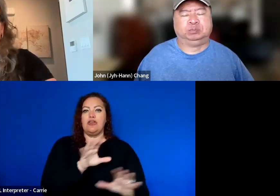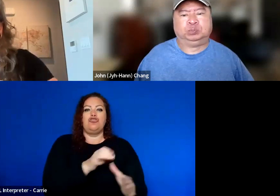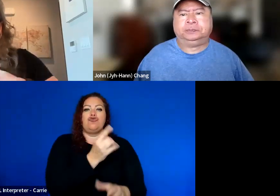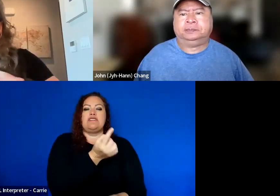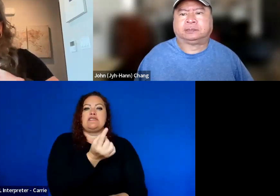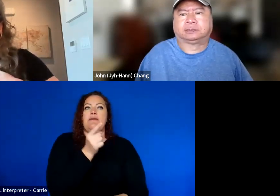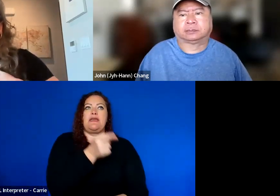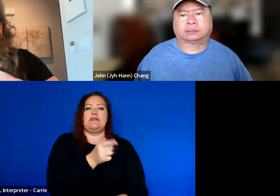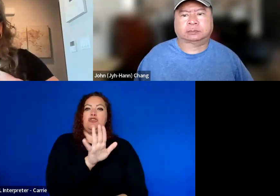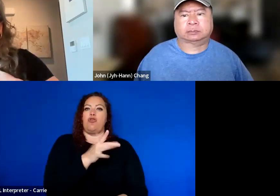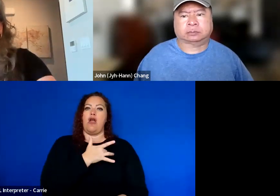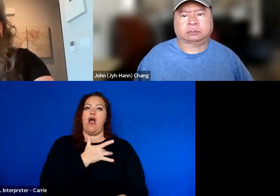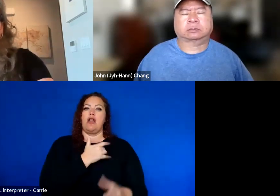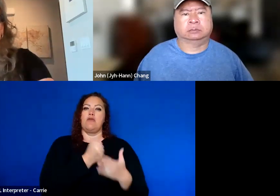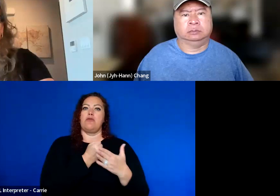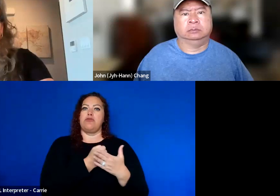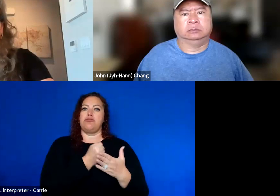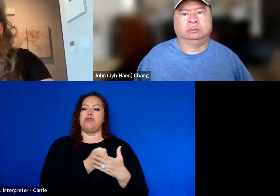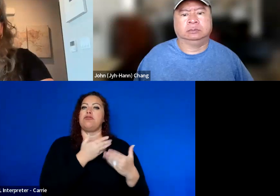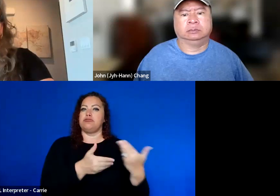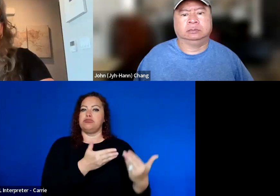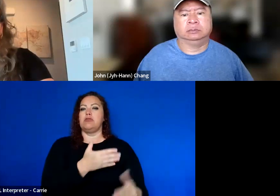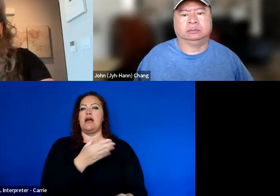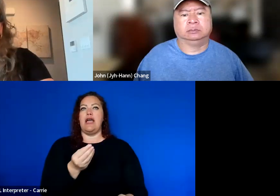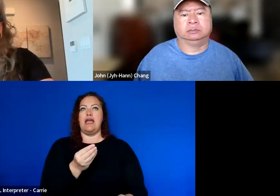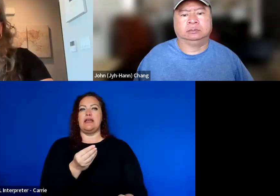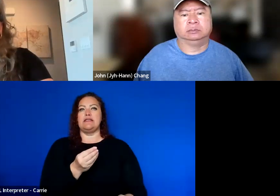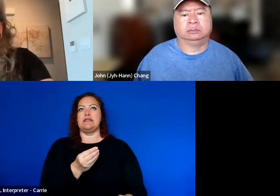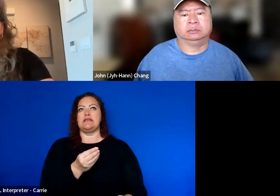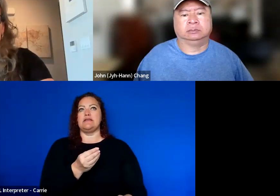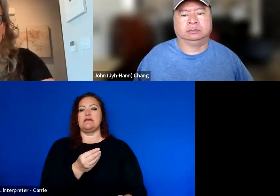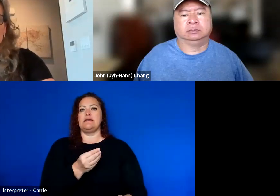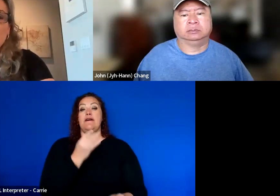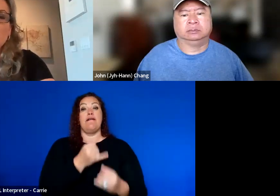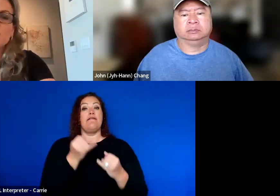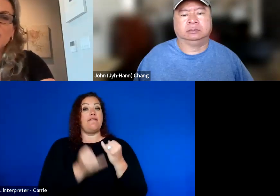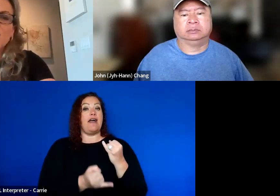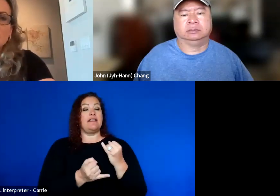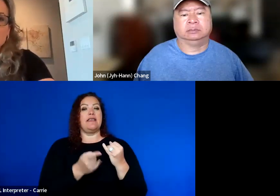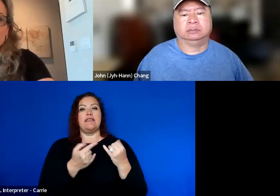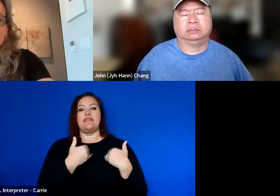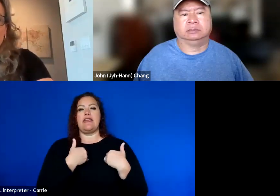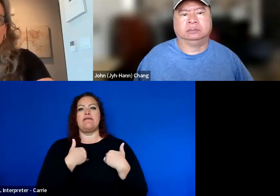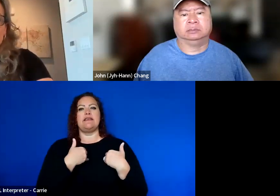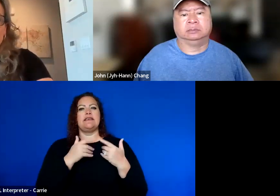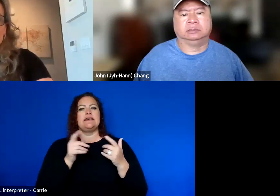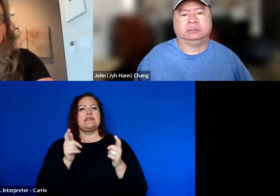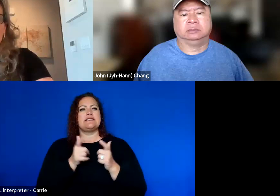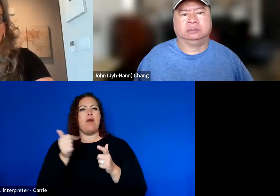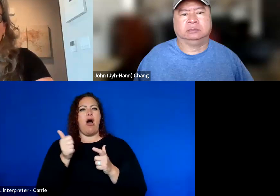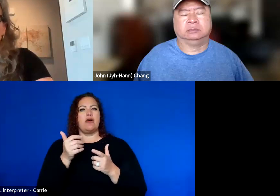to get your heart rate going. And then finally, there's some smaller practices